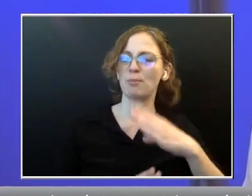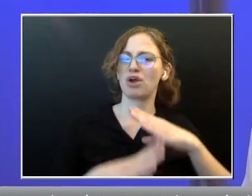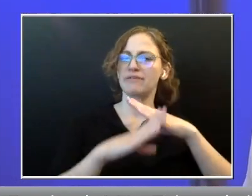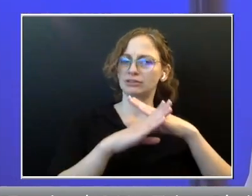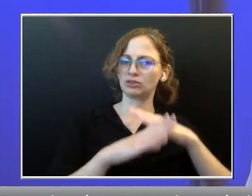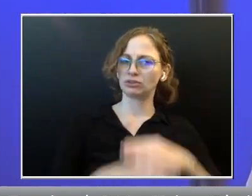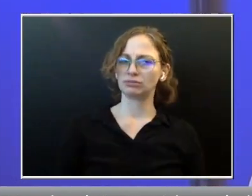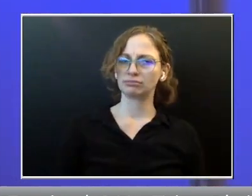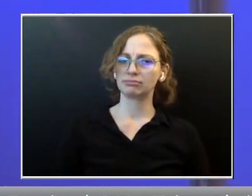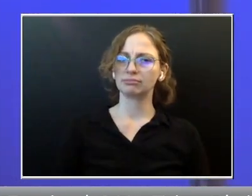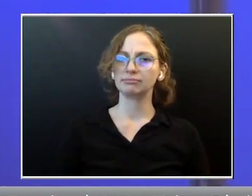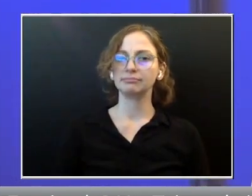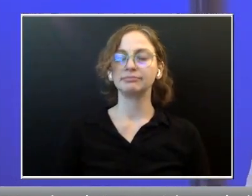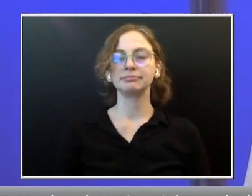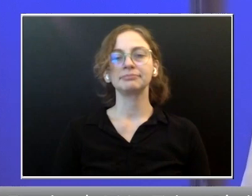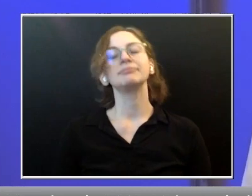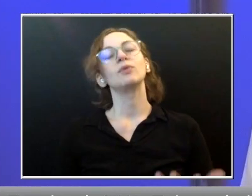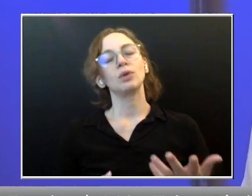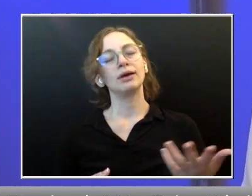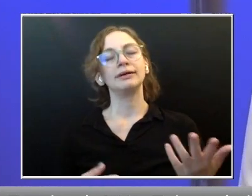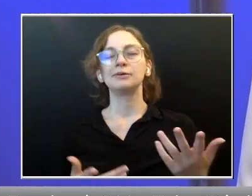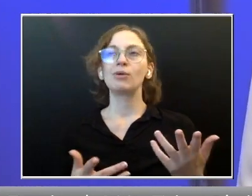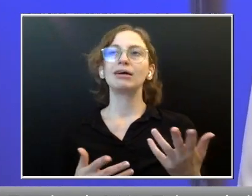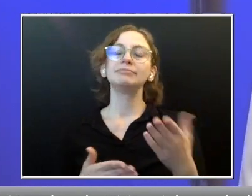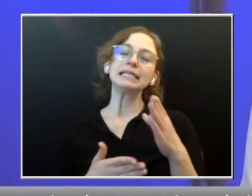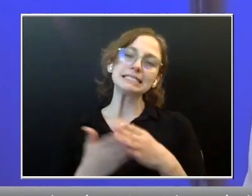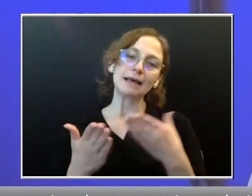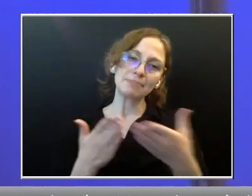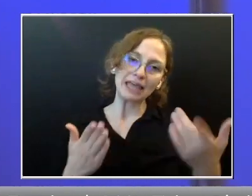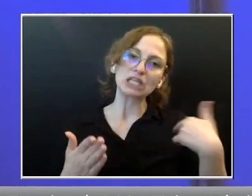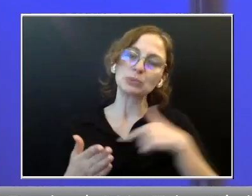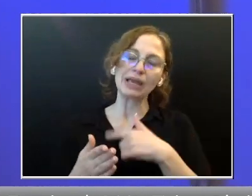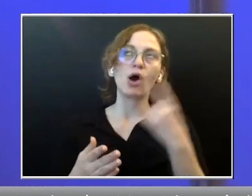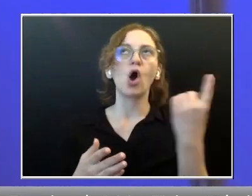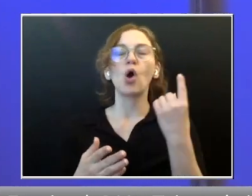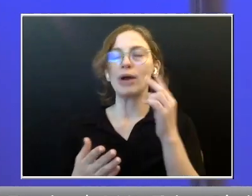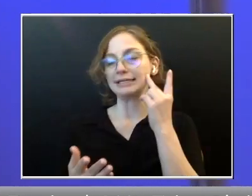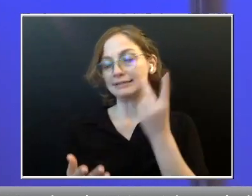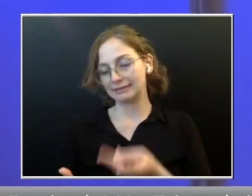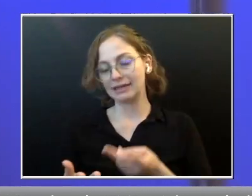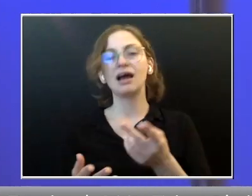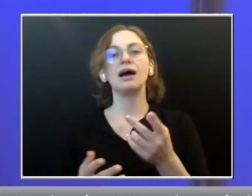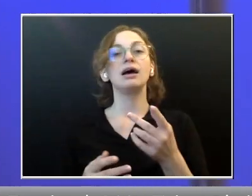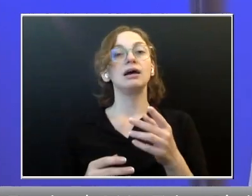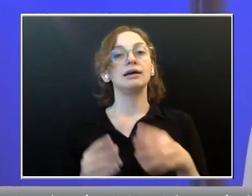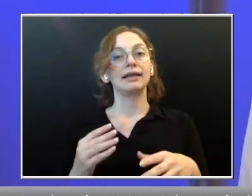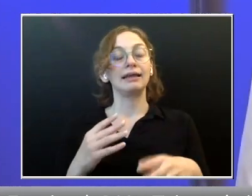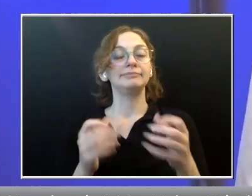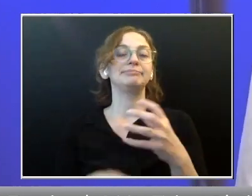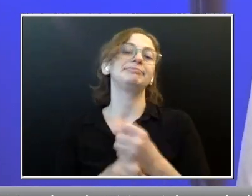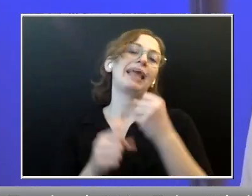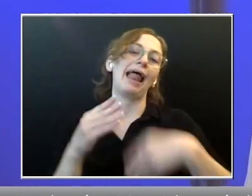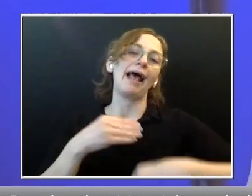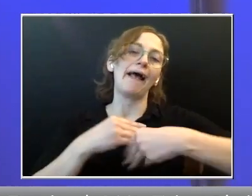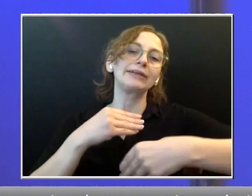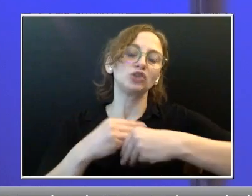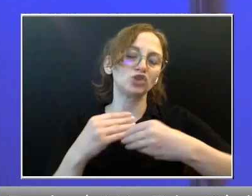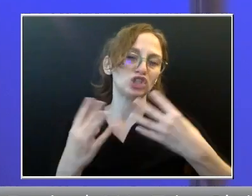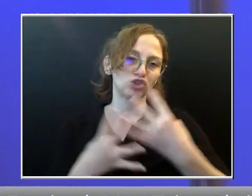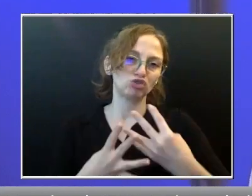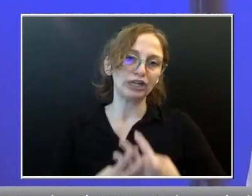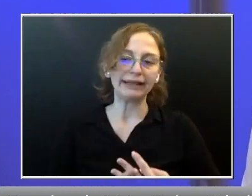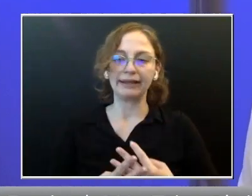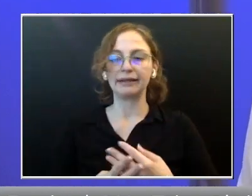always read about in the newspapers, getting supplementary screening instead of just a mammogram plus a breast MRI,